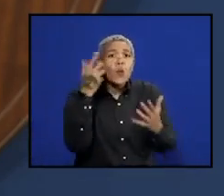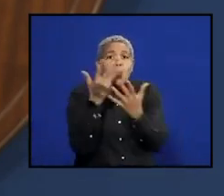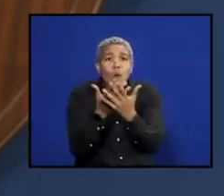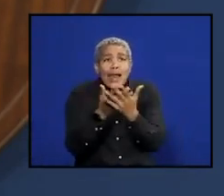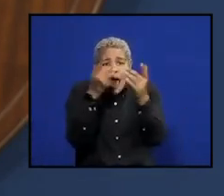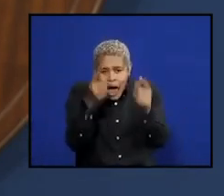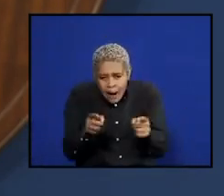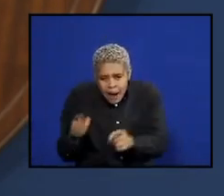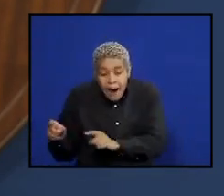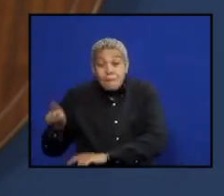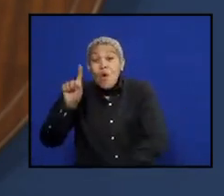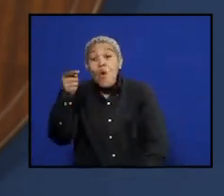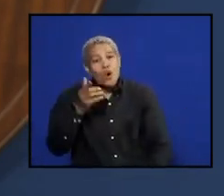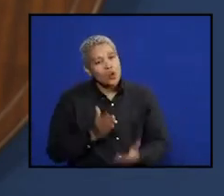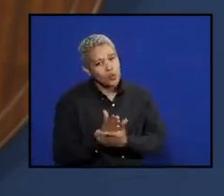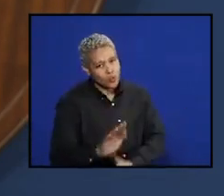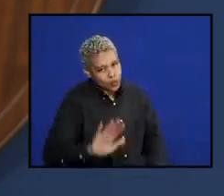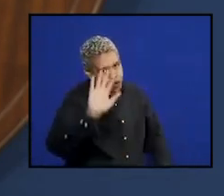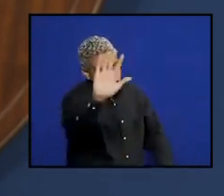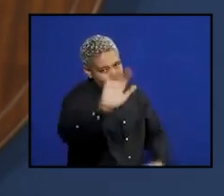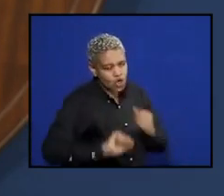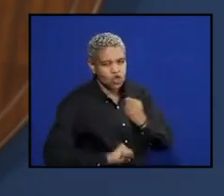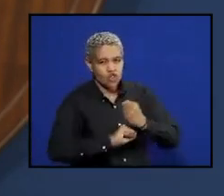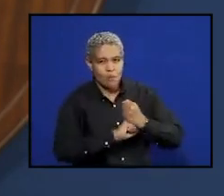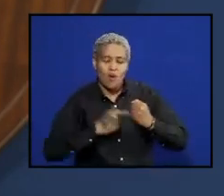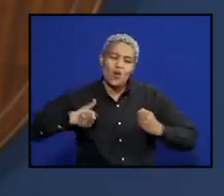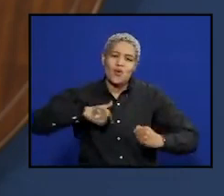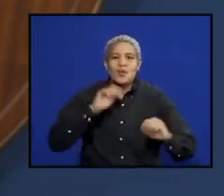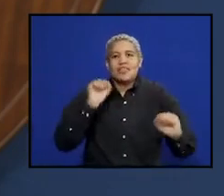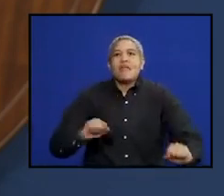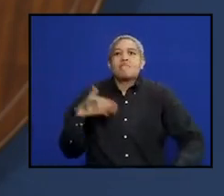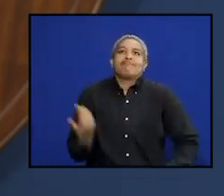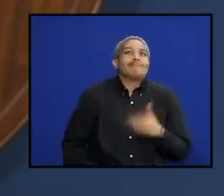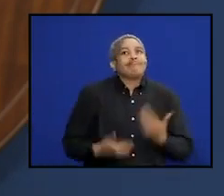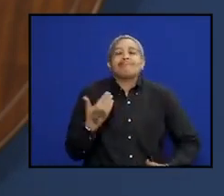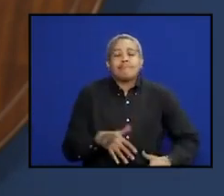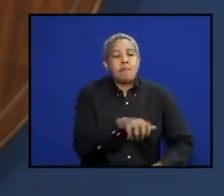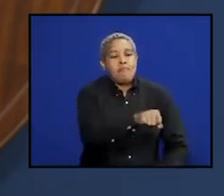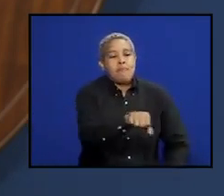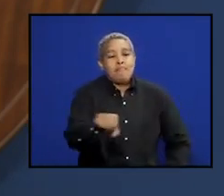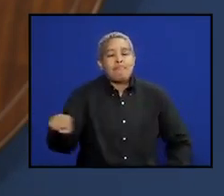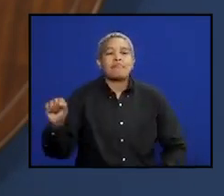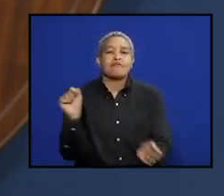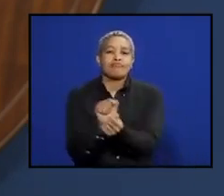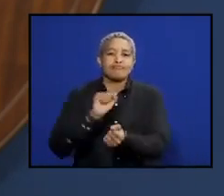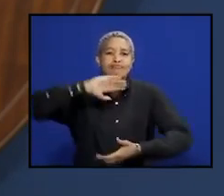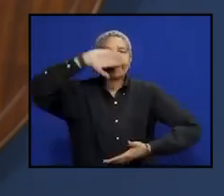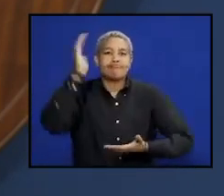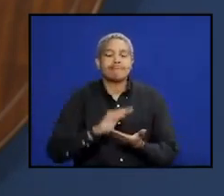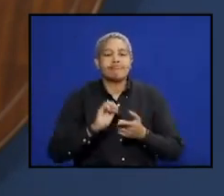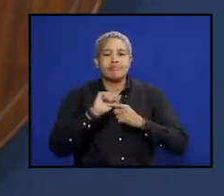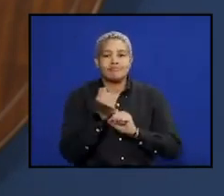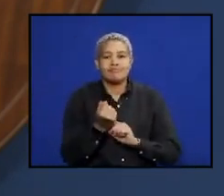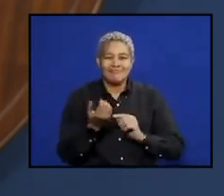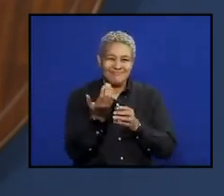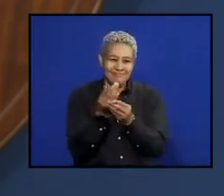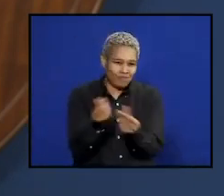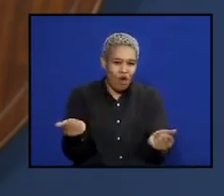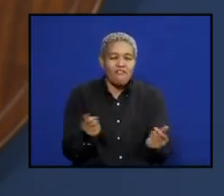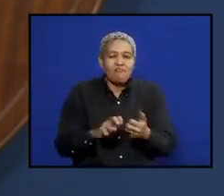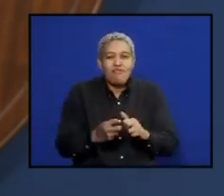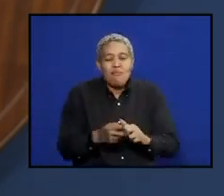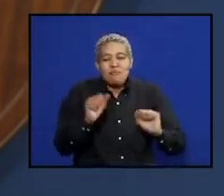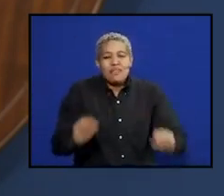occurrences, and only through your support will we be able to arrest the situation. Only when citizens share the